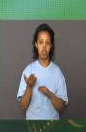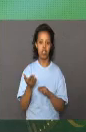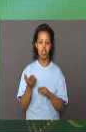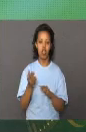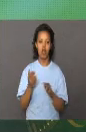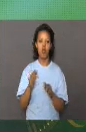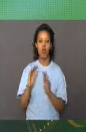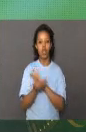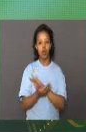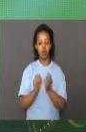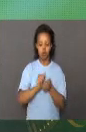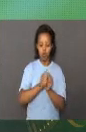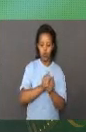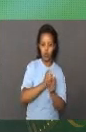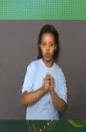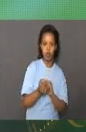changes quickly.